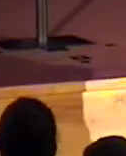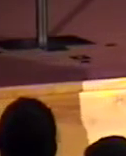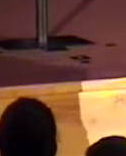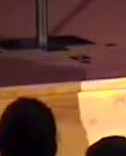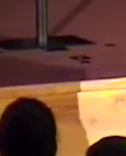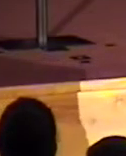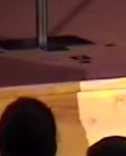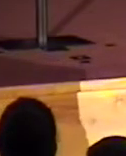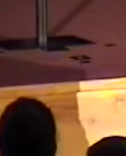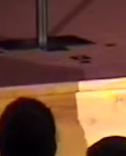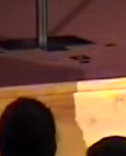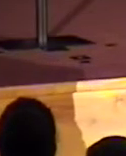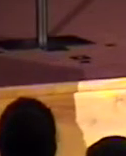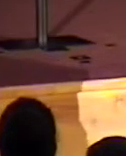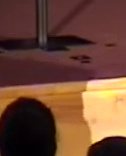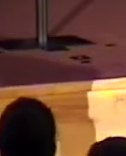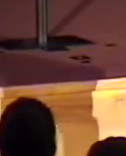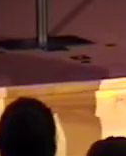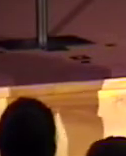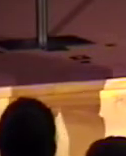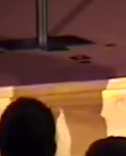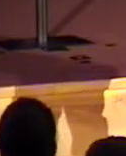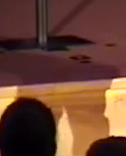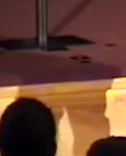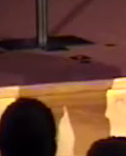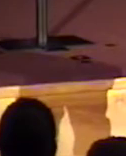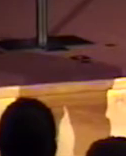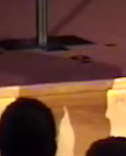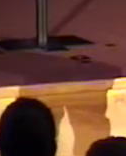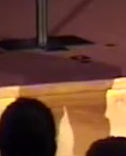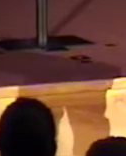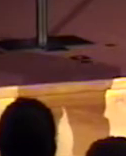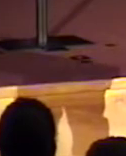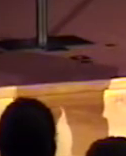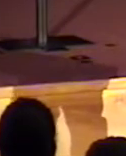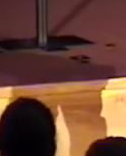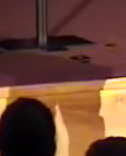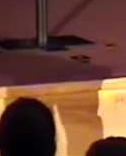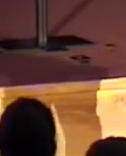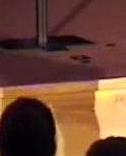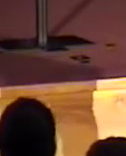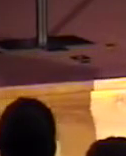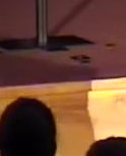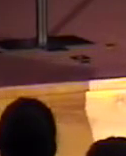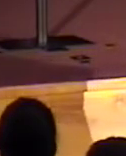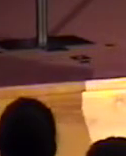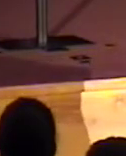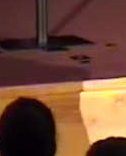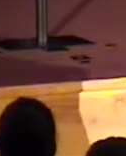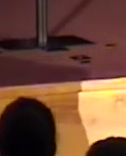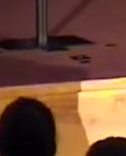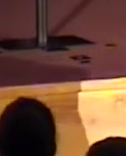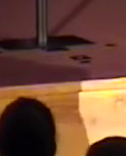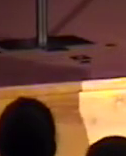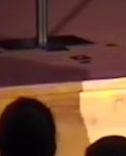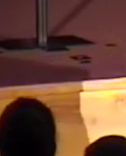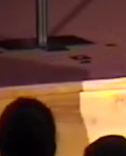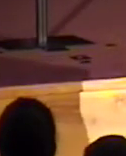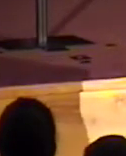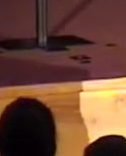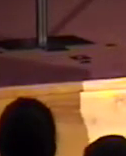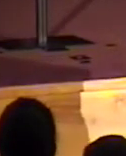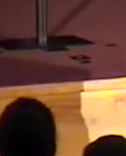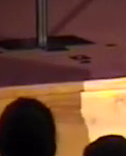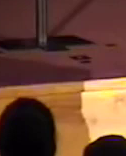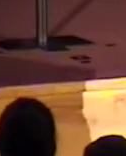their knees. God has done it to nations like Rome. God will do it to America if we exuberate pride